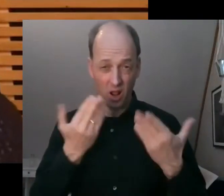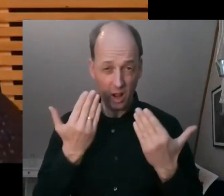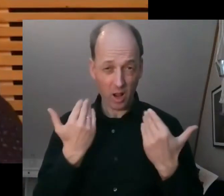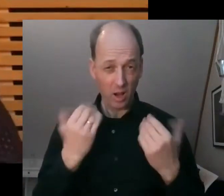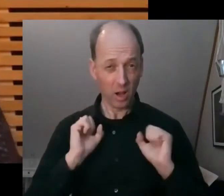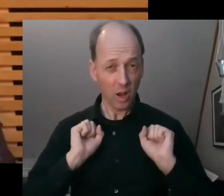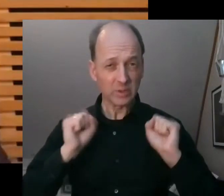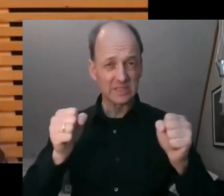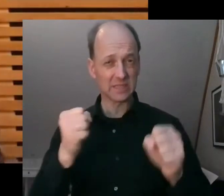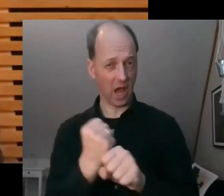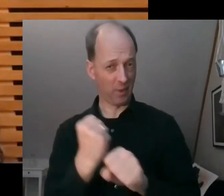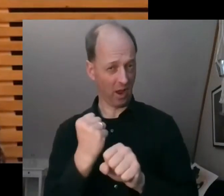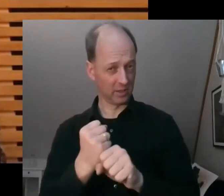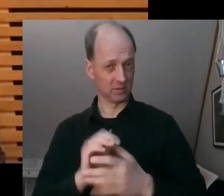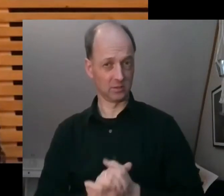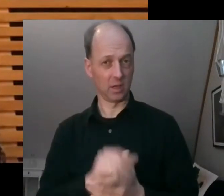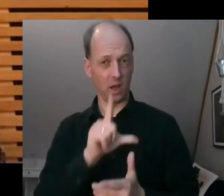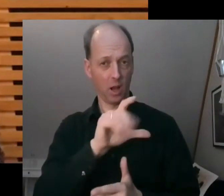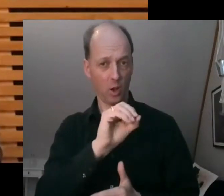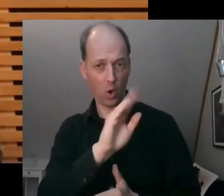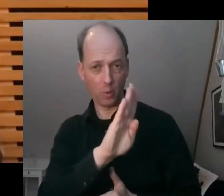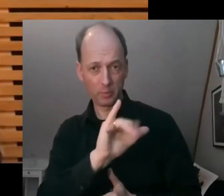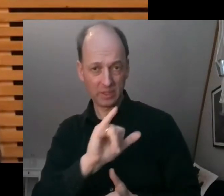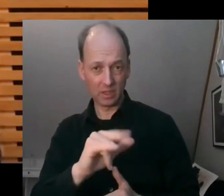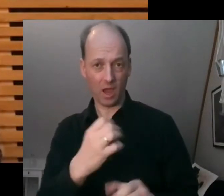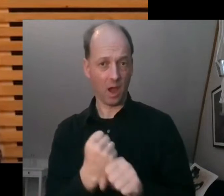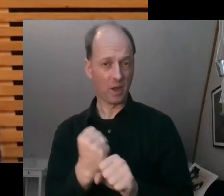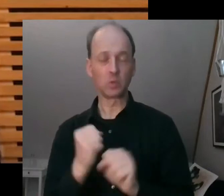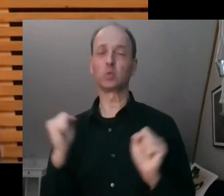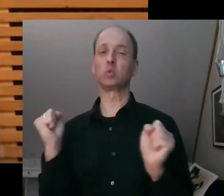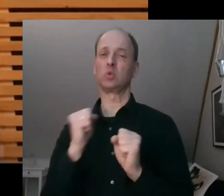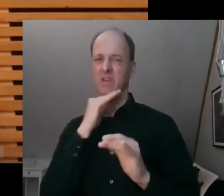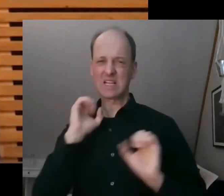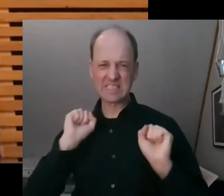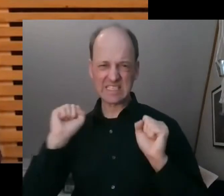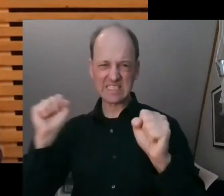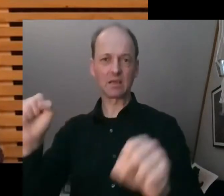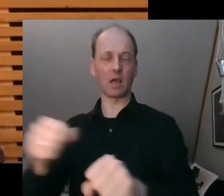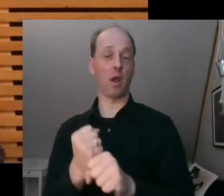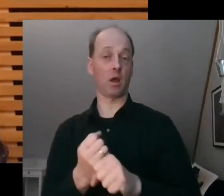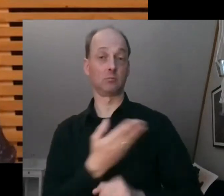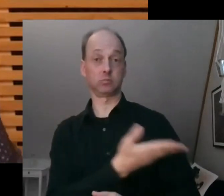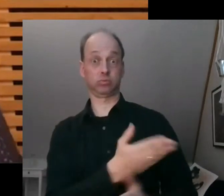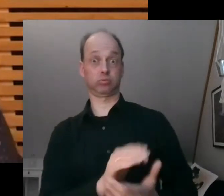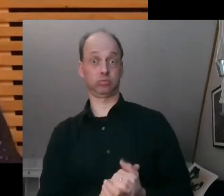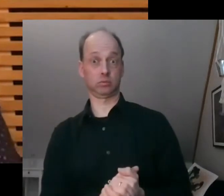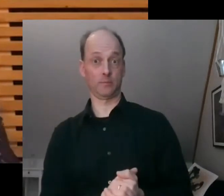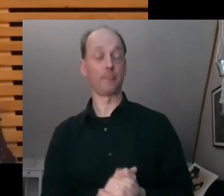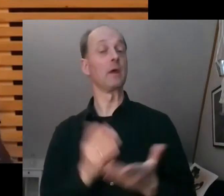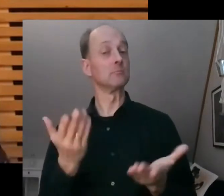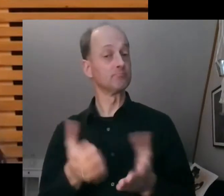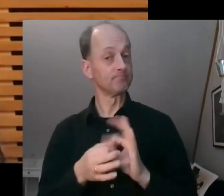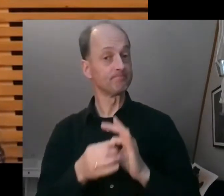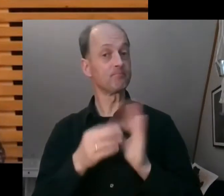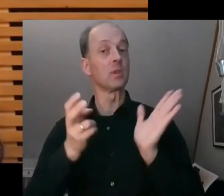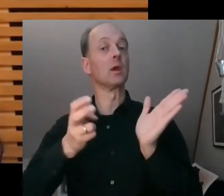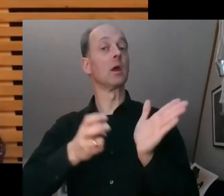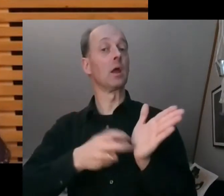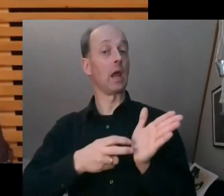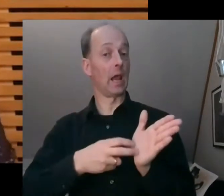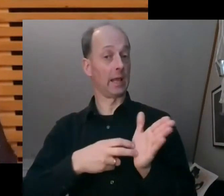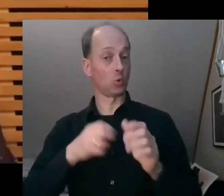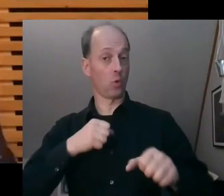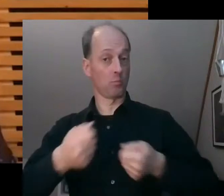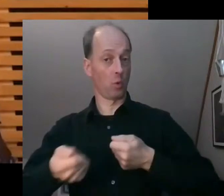And you see that by lobbyism, by lobby work, you can be super active. If you look into the field of immobility, how many people